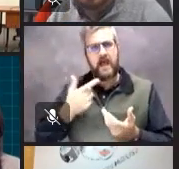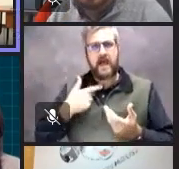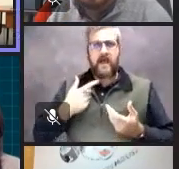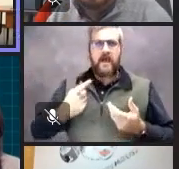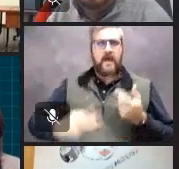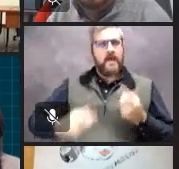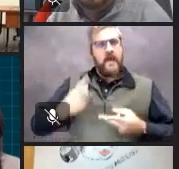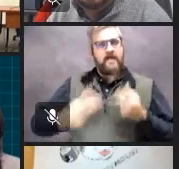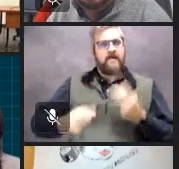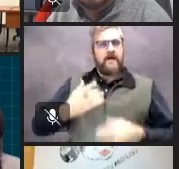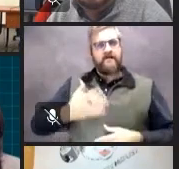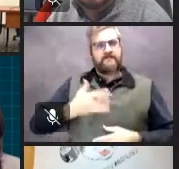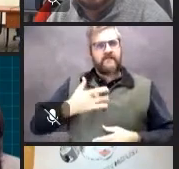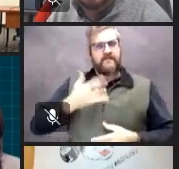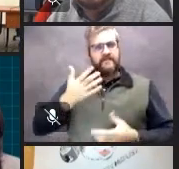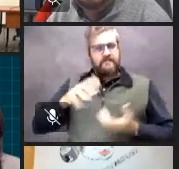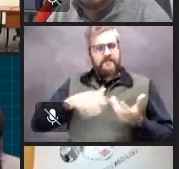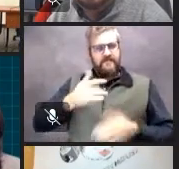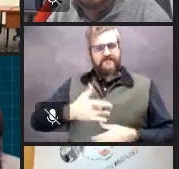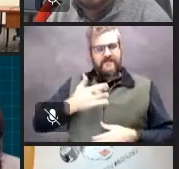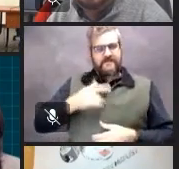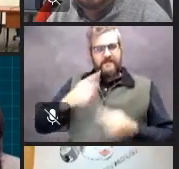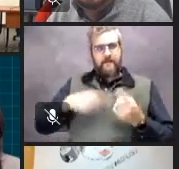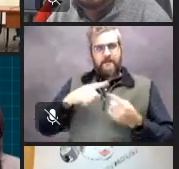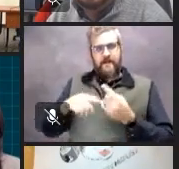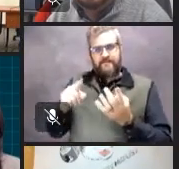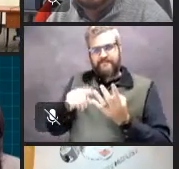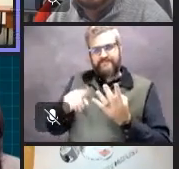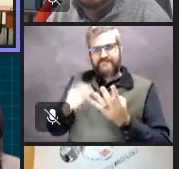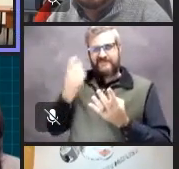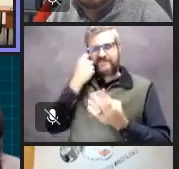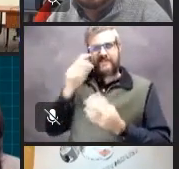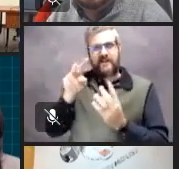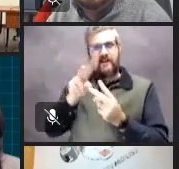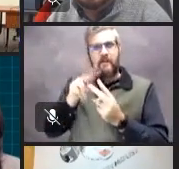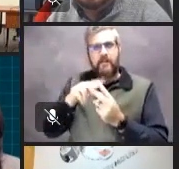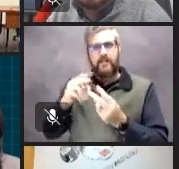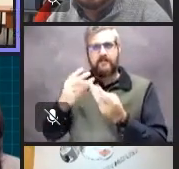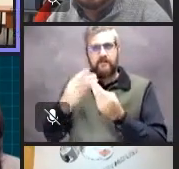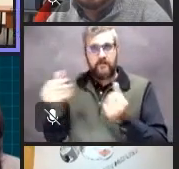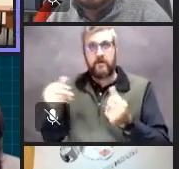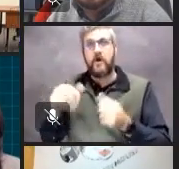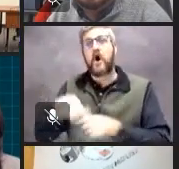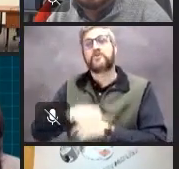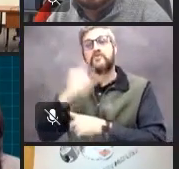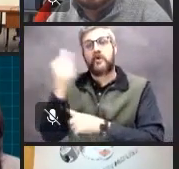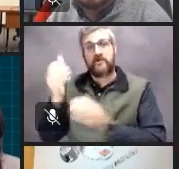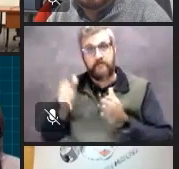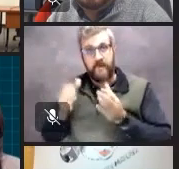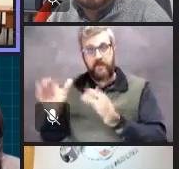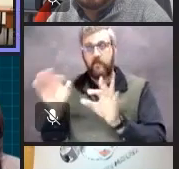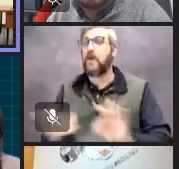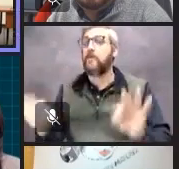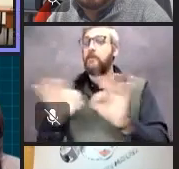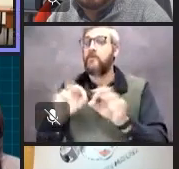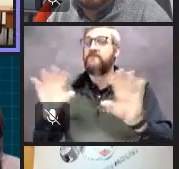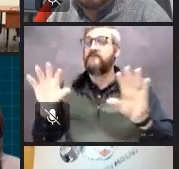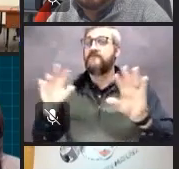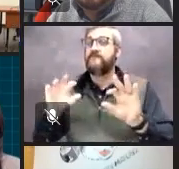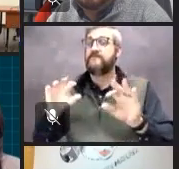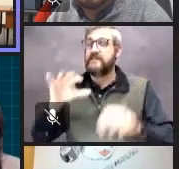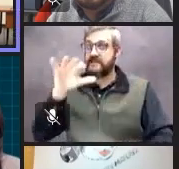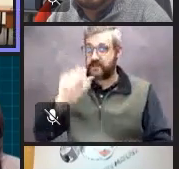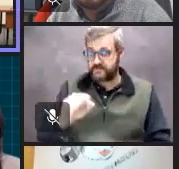about those last couple of solutions. I do think that alternative pathways are important and can be valuable, but really in the grand scheme of things,